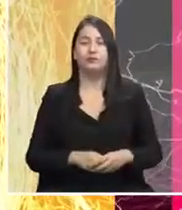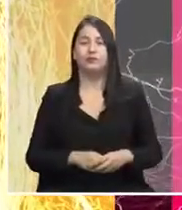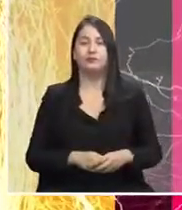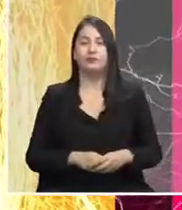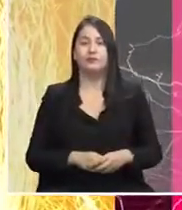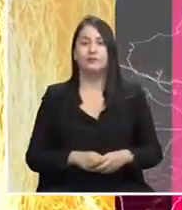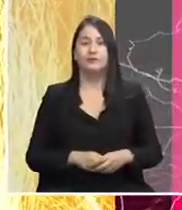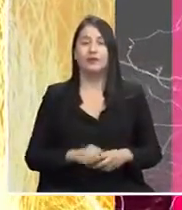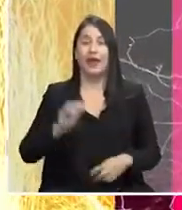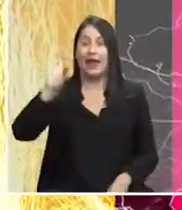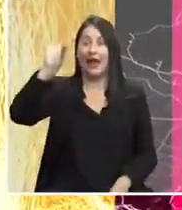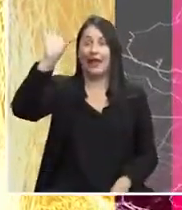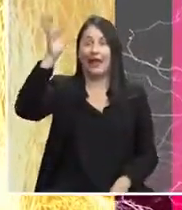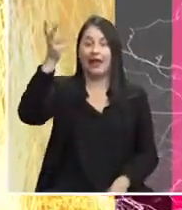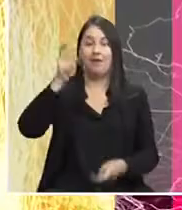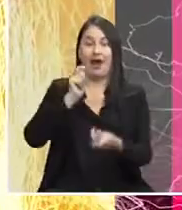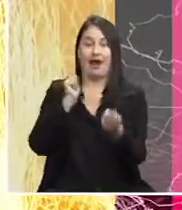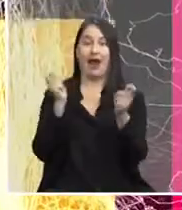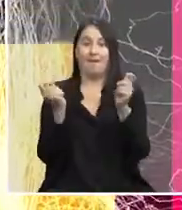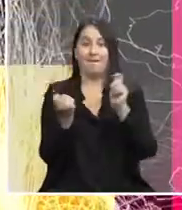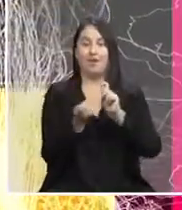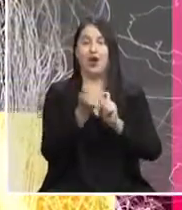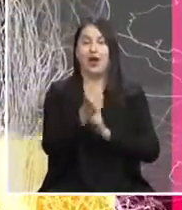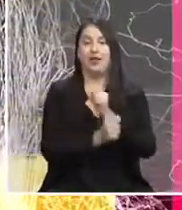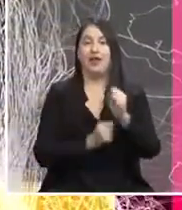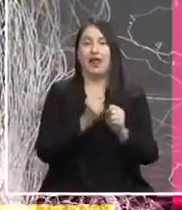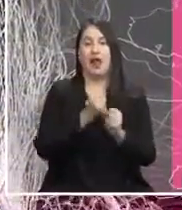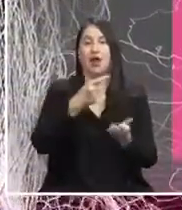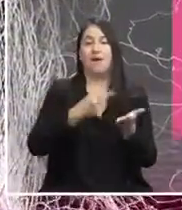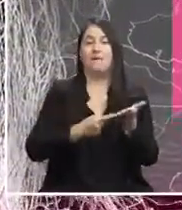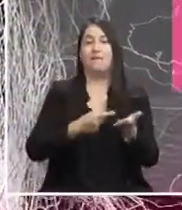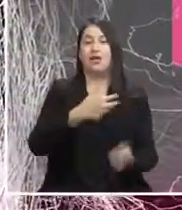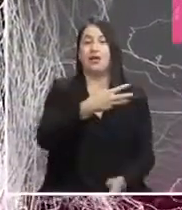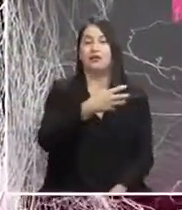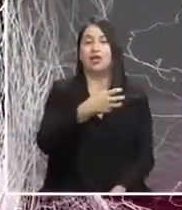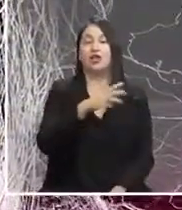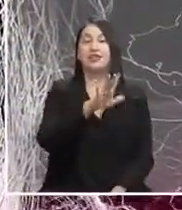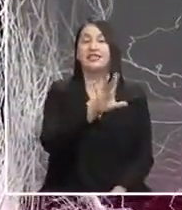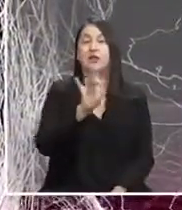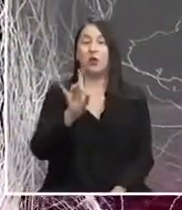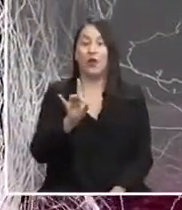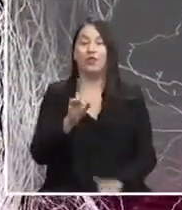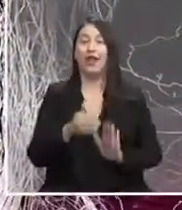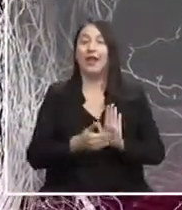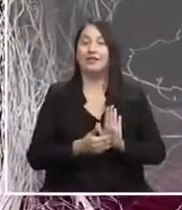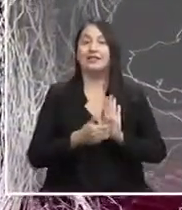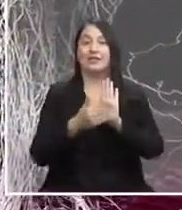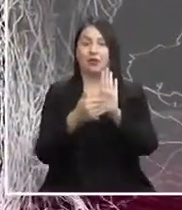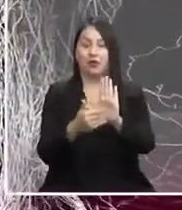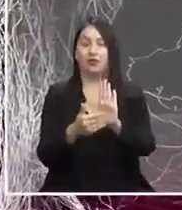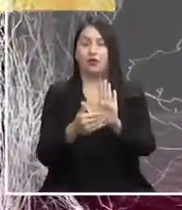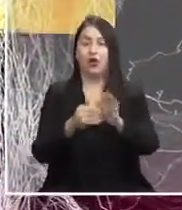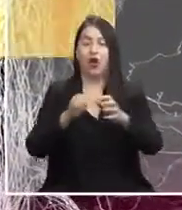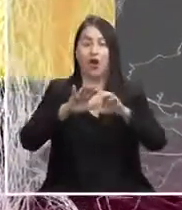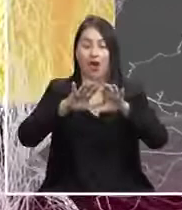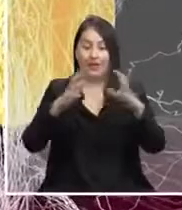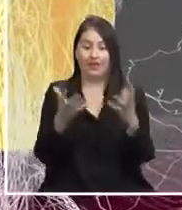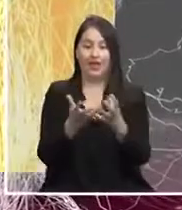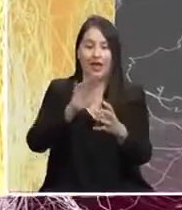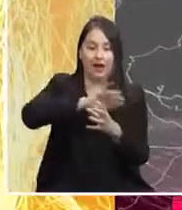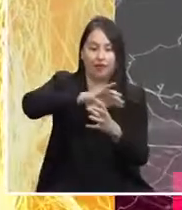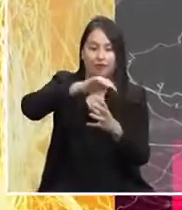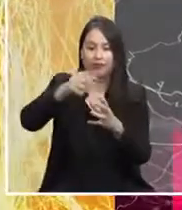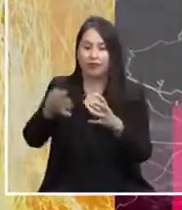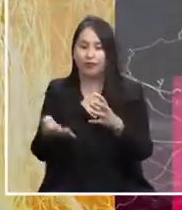that Earth observations showed atmospheric carbon dioxide levels to be rising, and